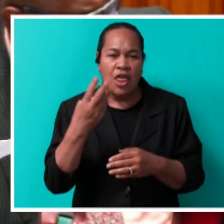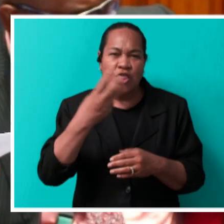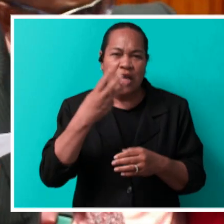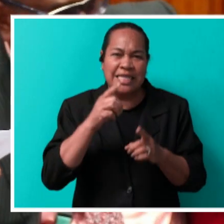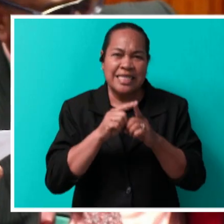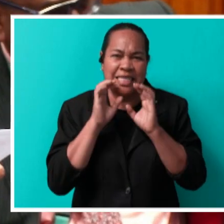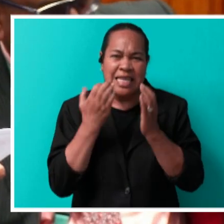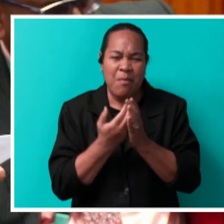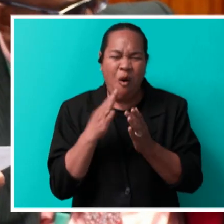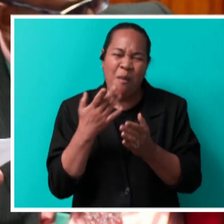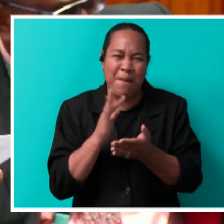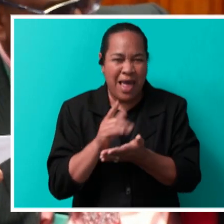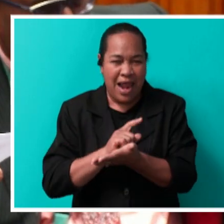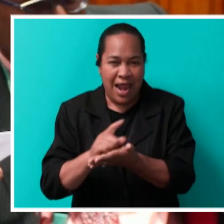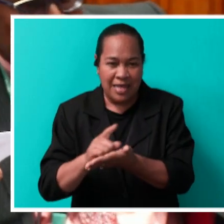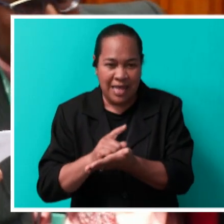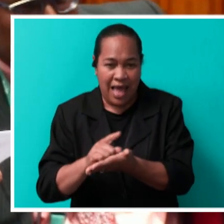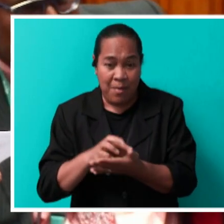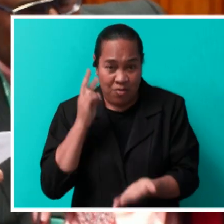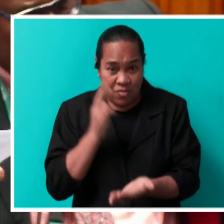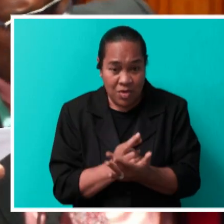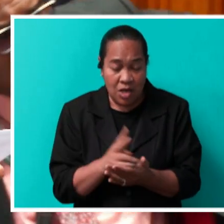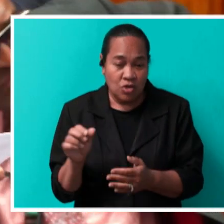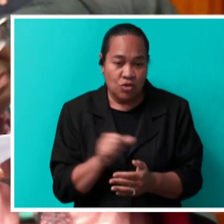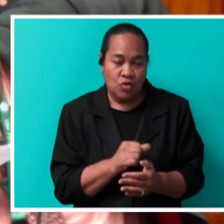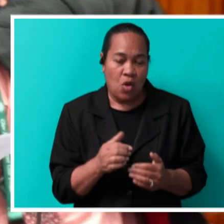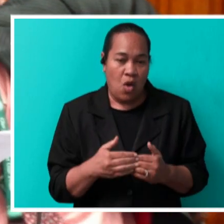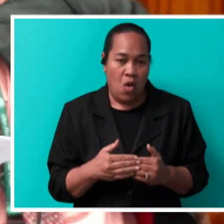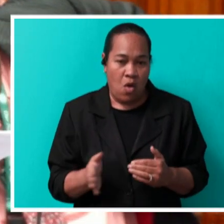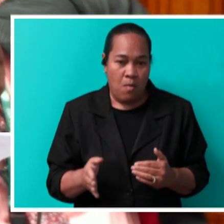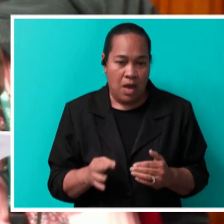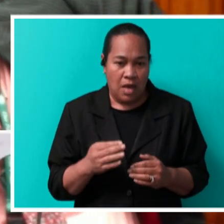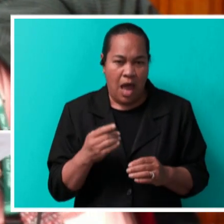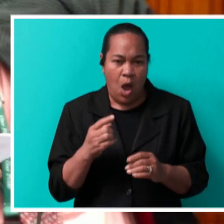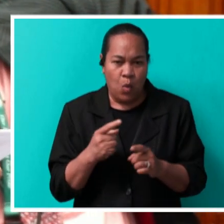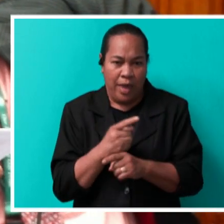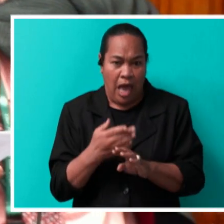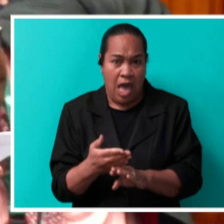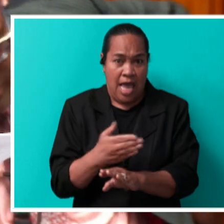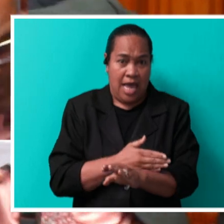While the initial forecast was scheduled for a week earlier,